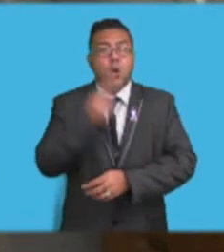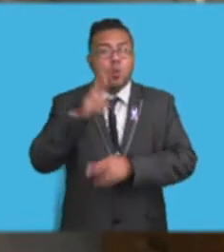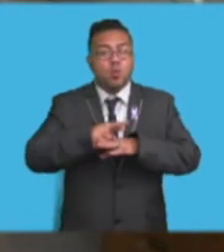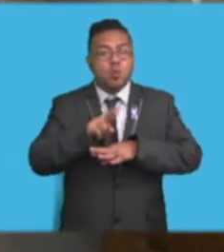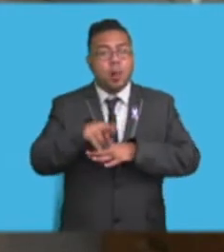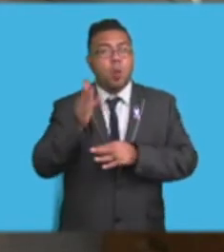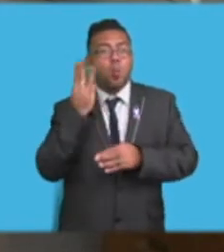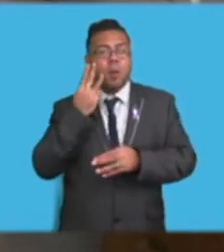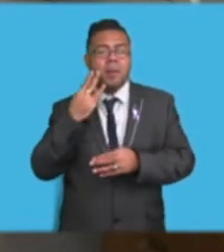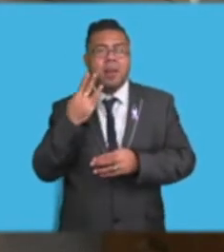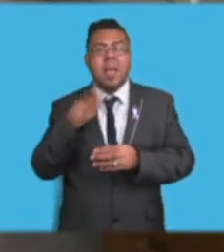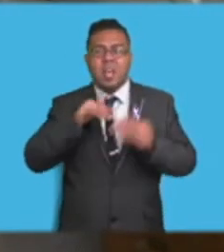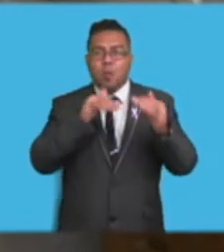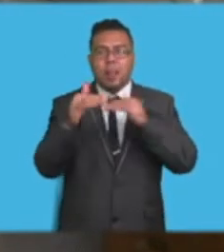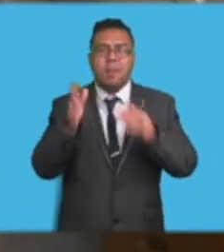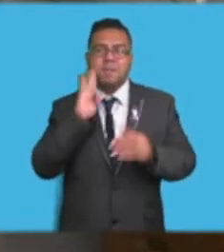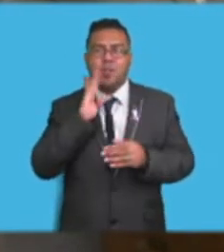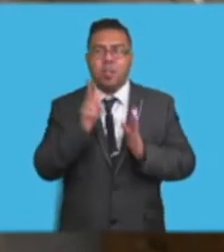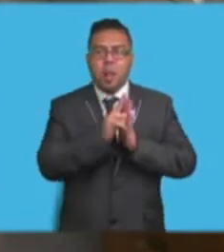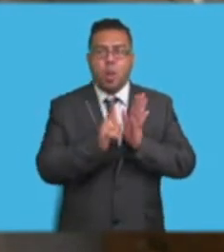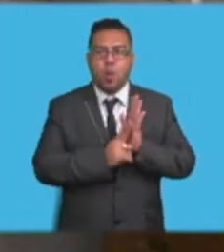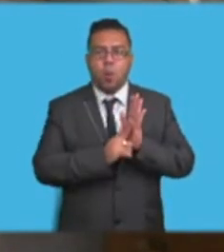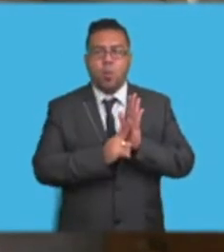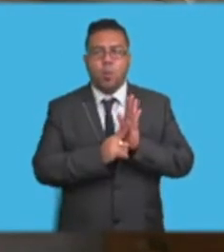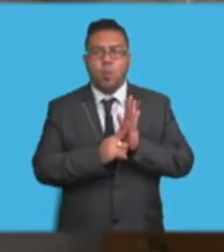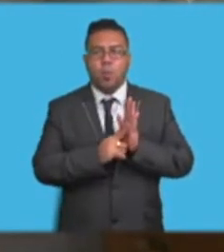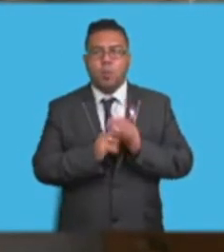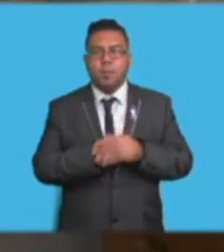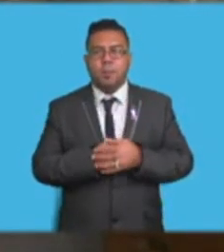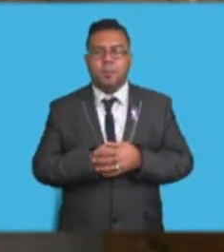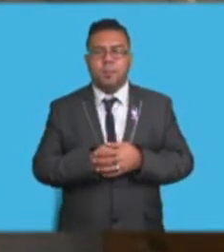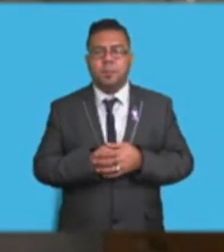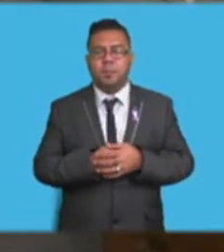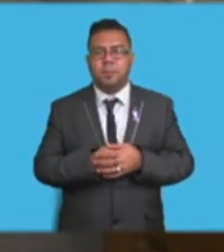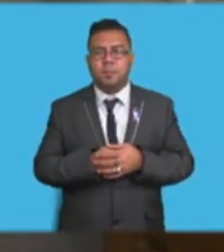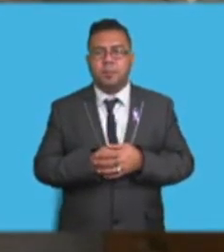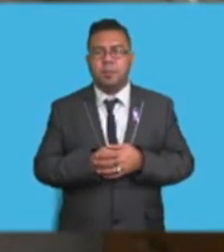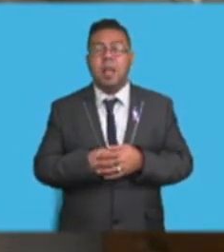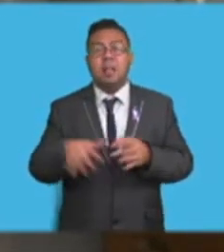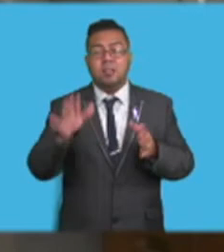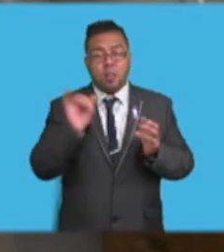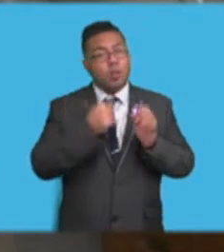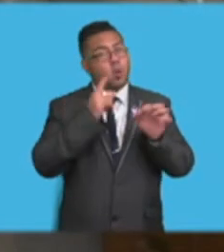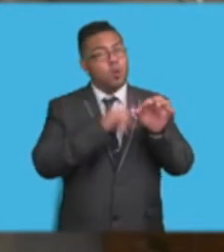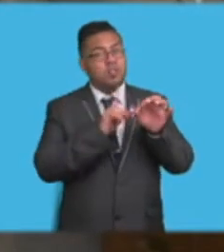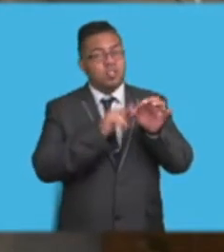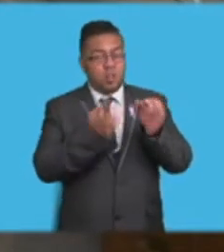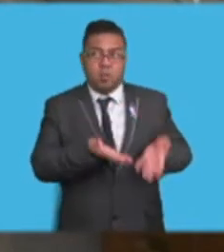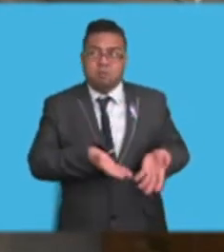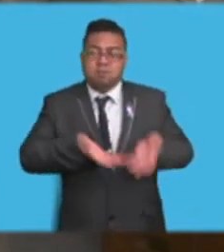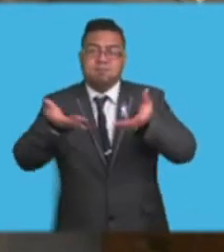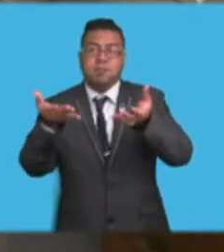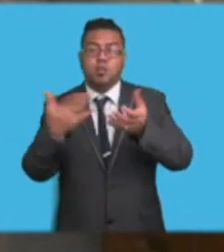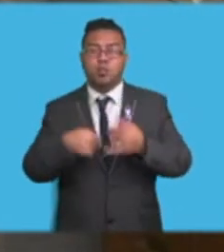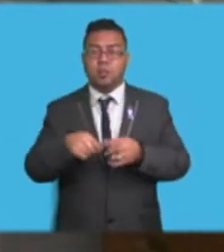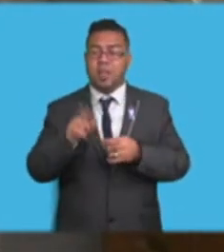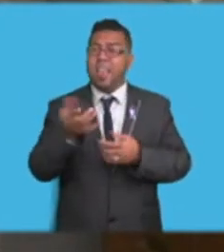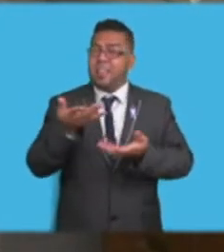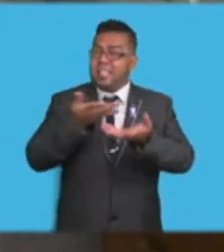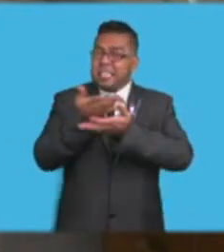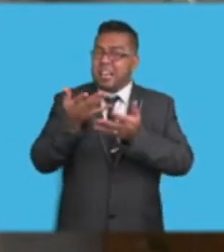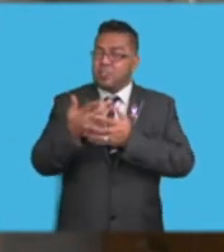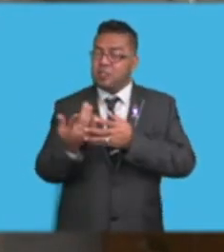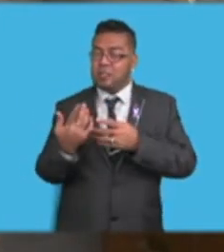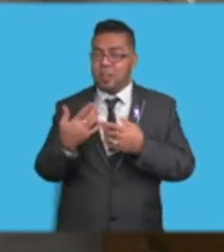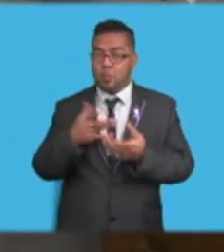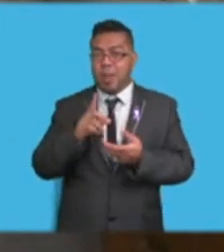women, equality before the law, marriage, and family life. Judging from the questions posed to the delegation and the discussions that